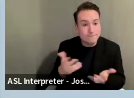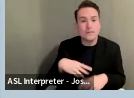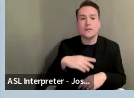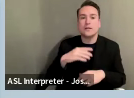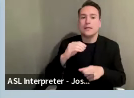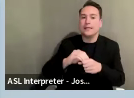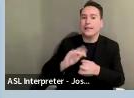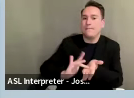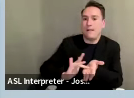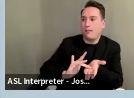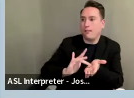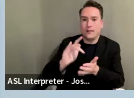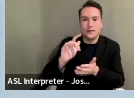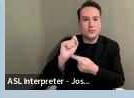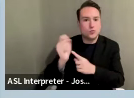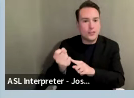cannot